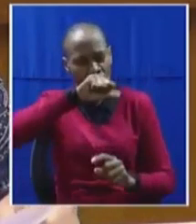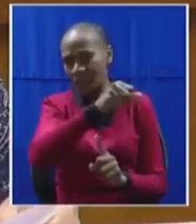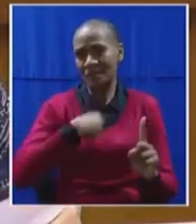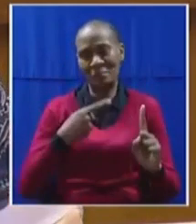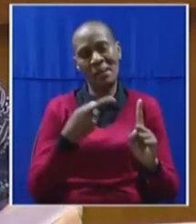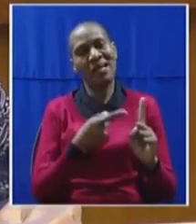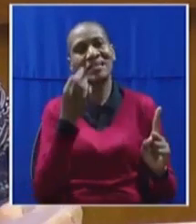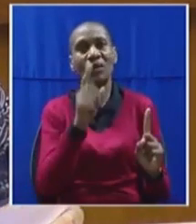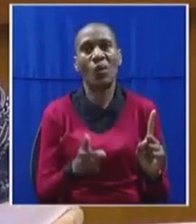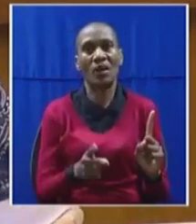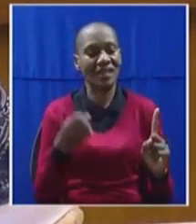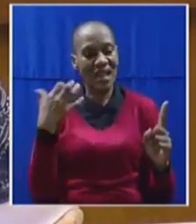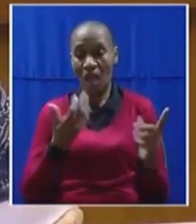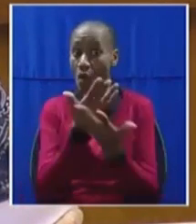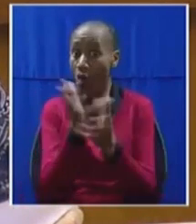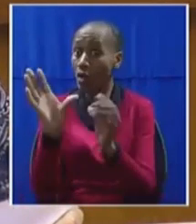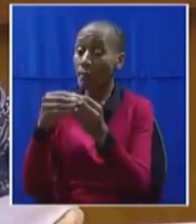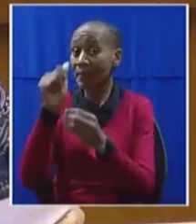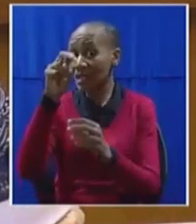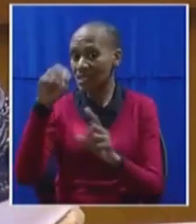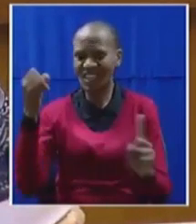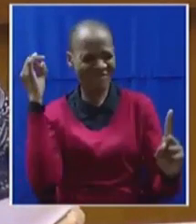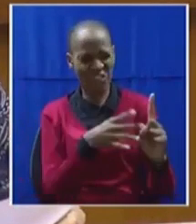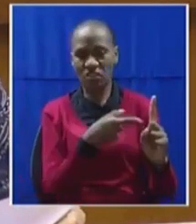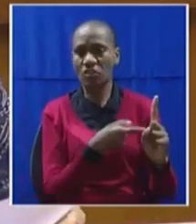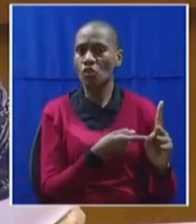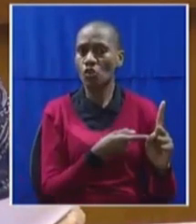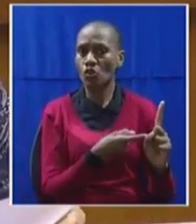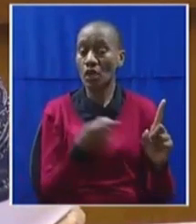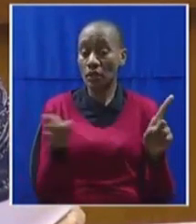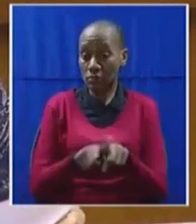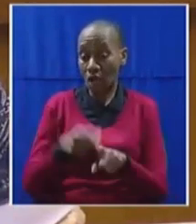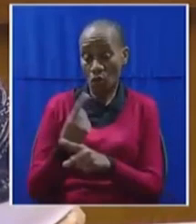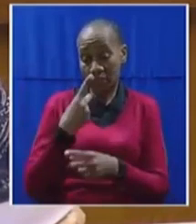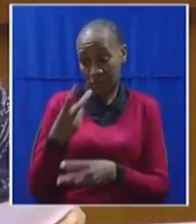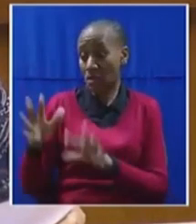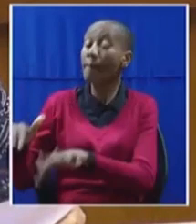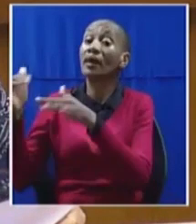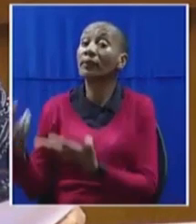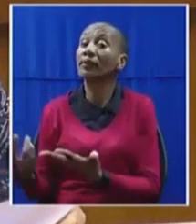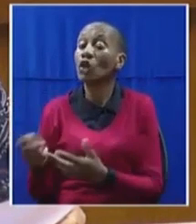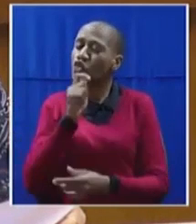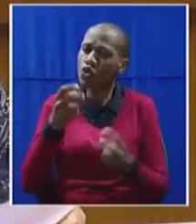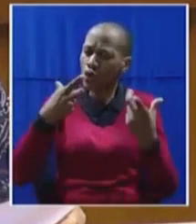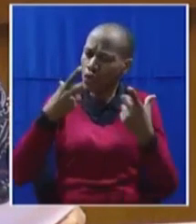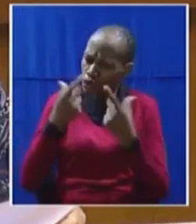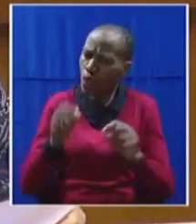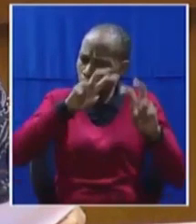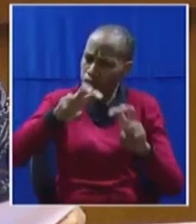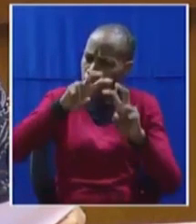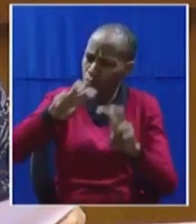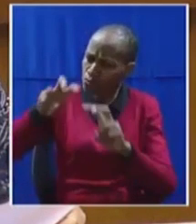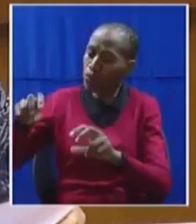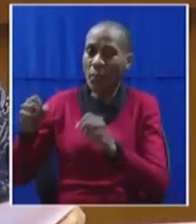reason why they now hate him with a visceral intensity rarely seen in Parliament. Through one of 3 investigations with a combined value